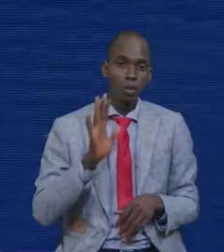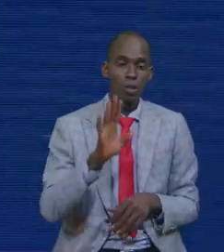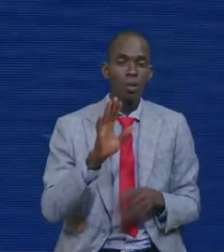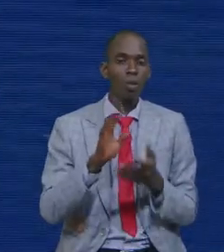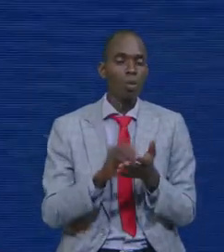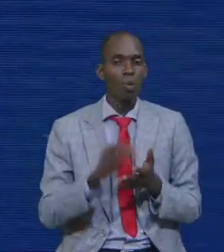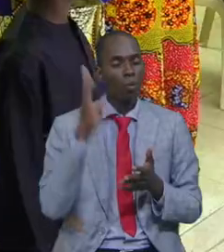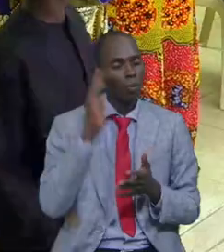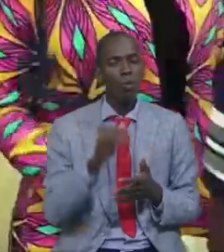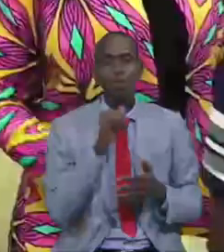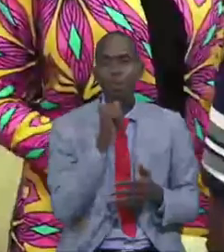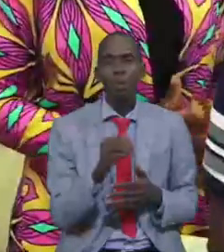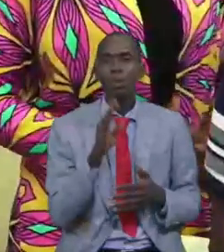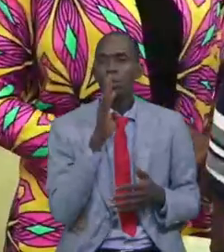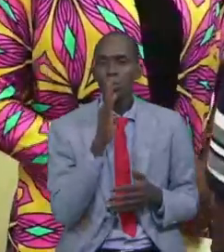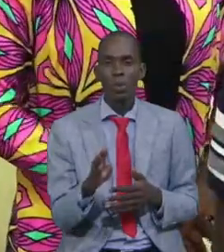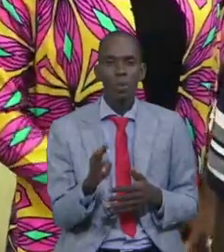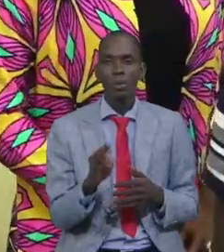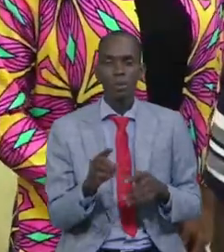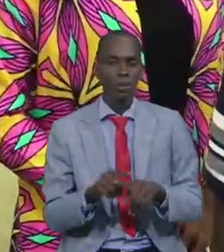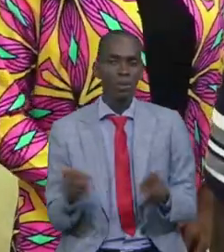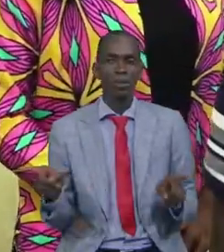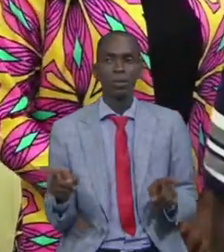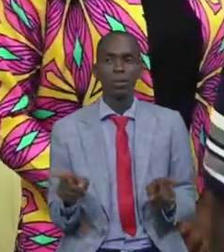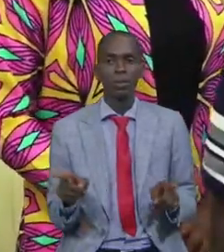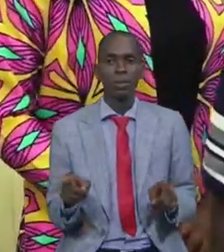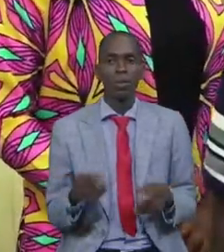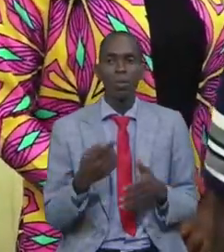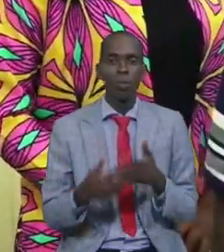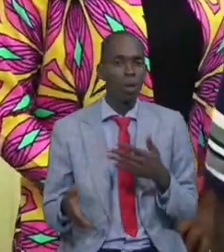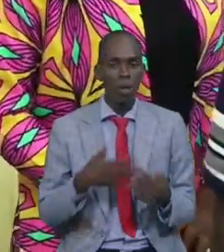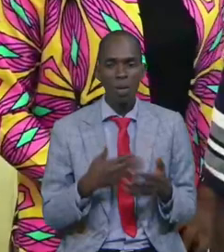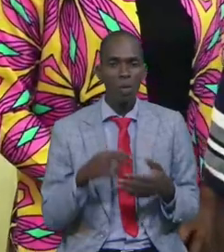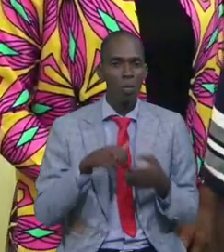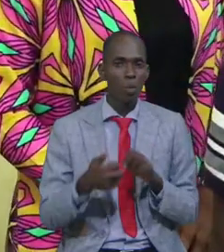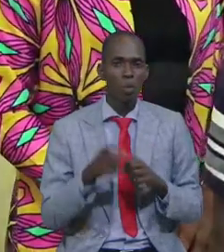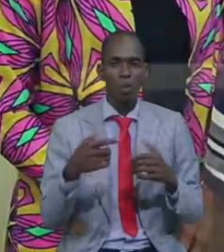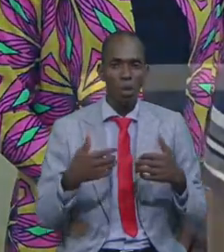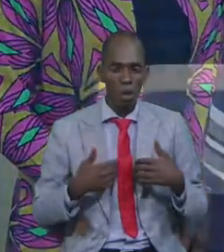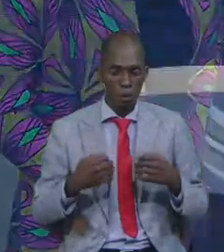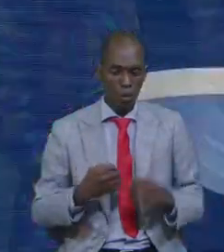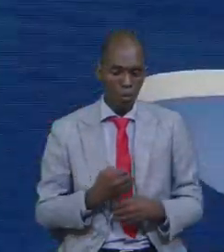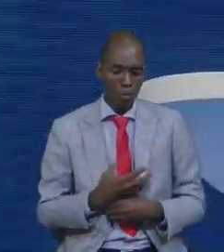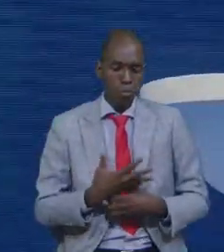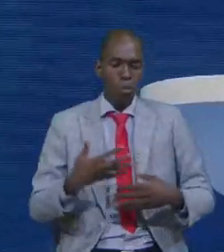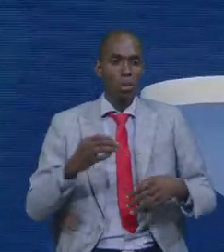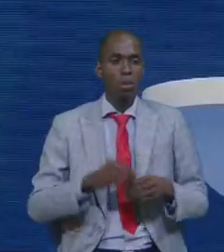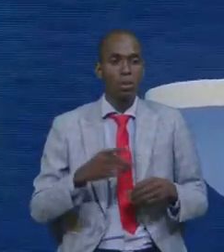an exception. Whatever problem you have, swelling in the tummy, in the neck,